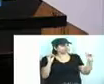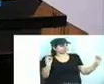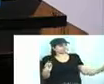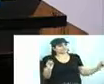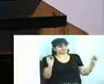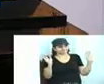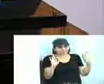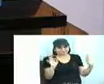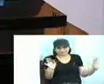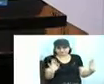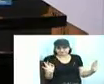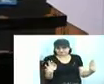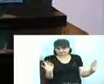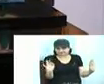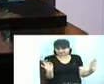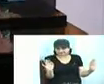to